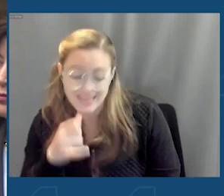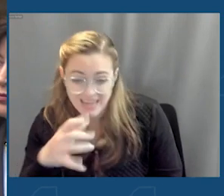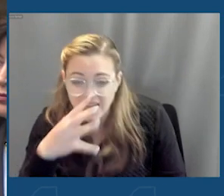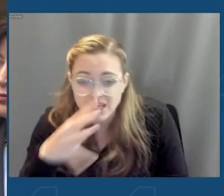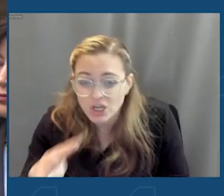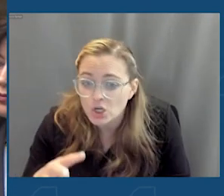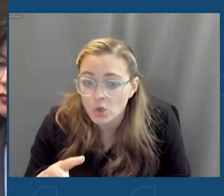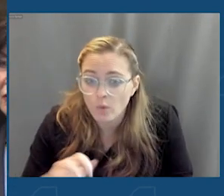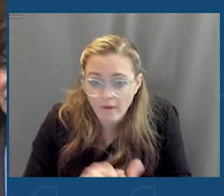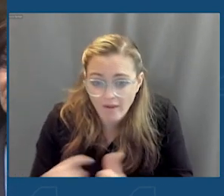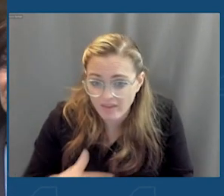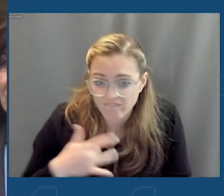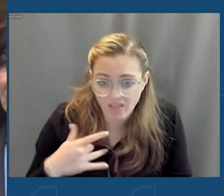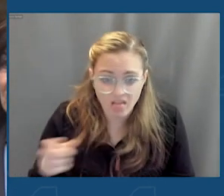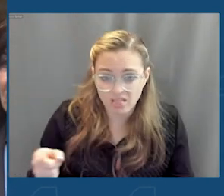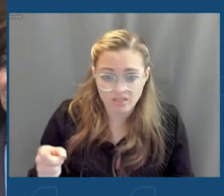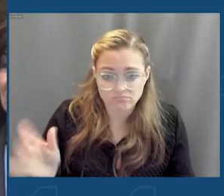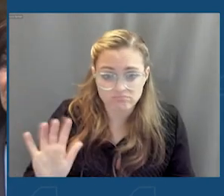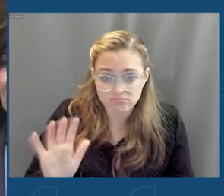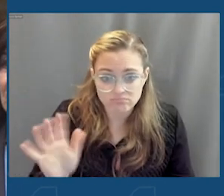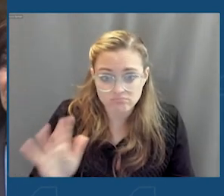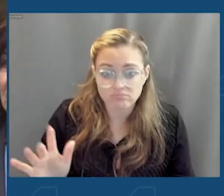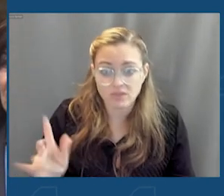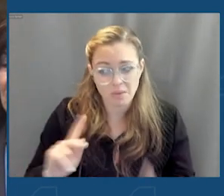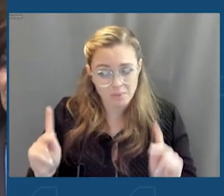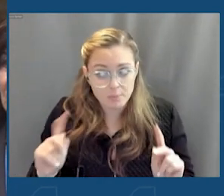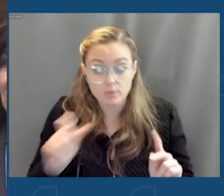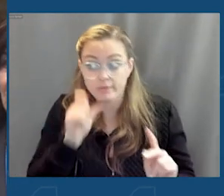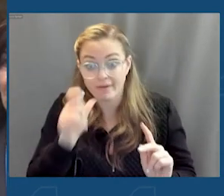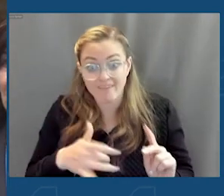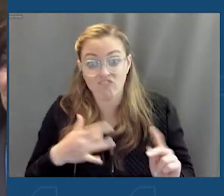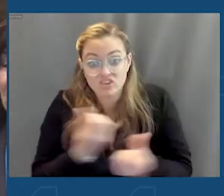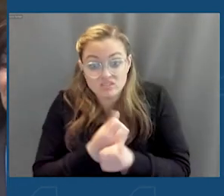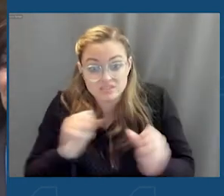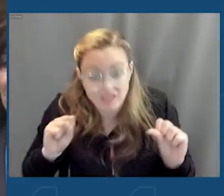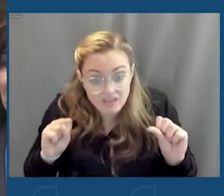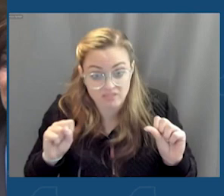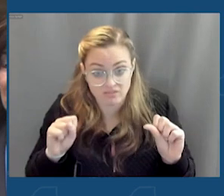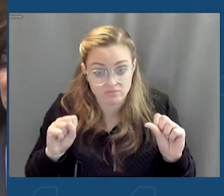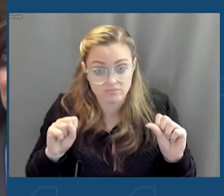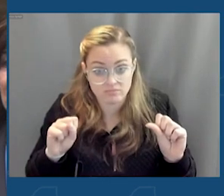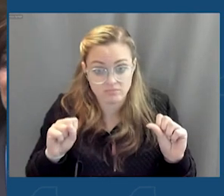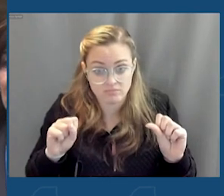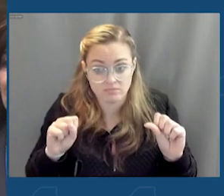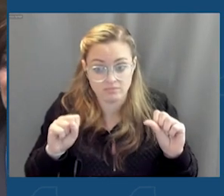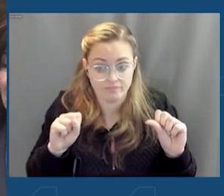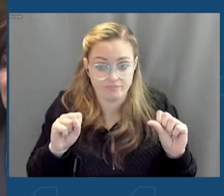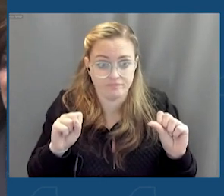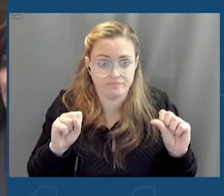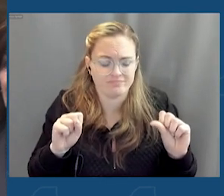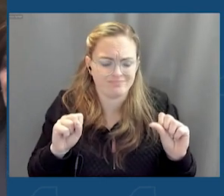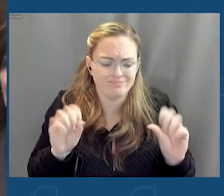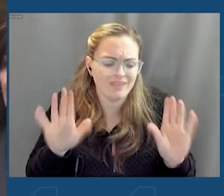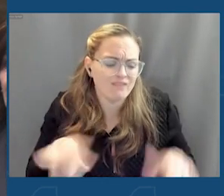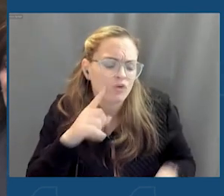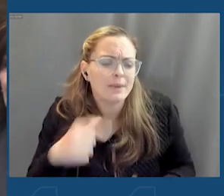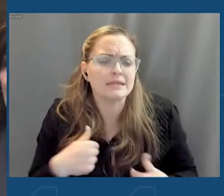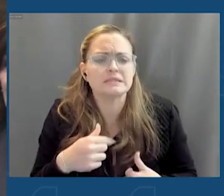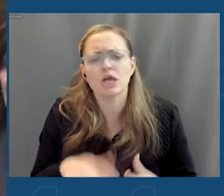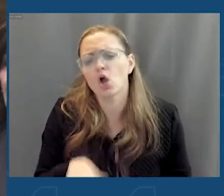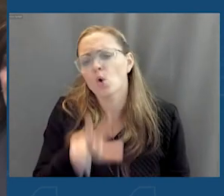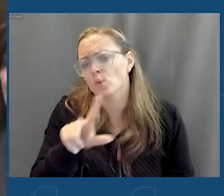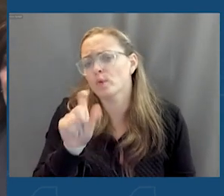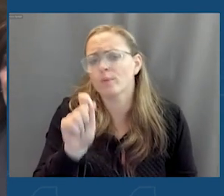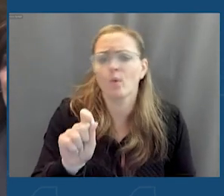were feeling. People felt unsafe in our system. And it does me no good to say we have